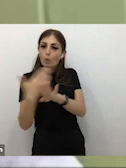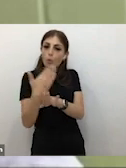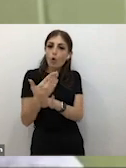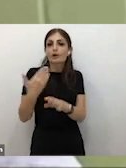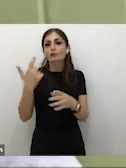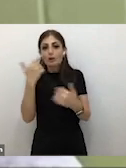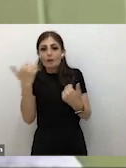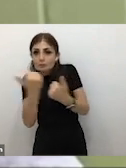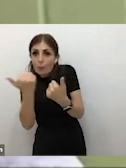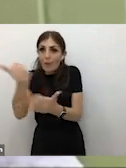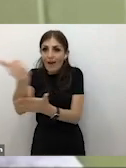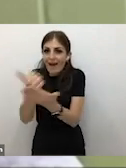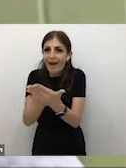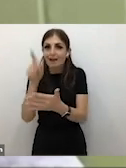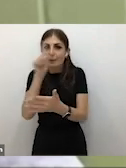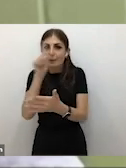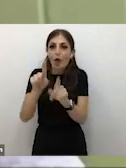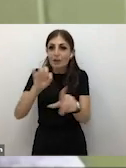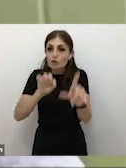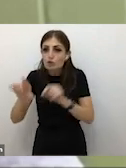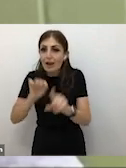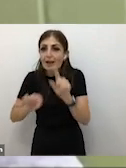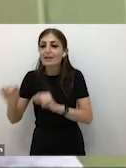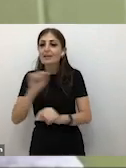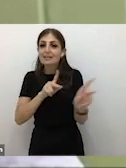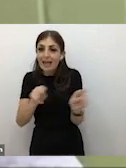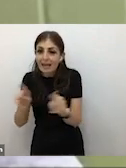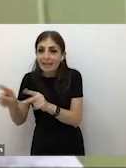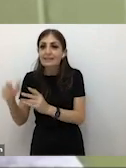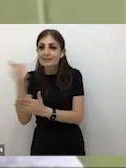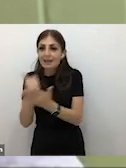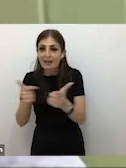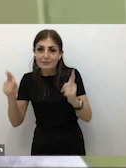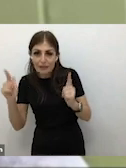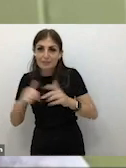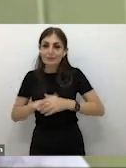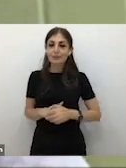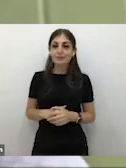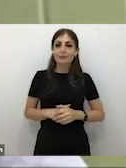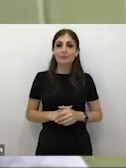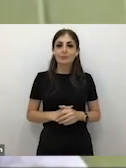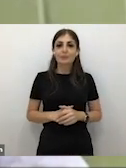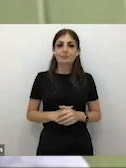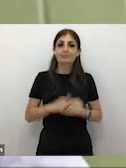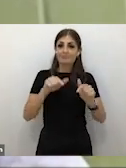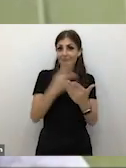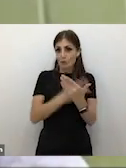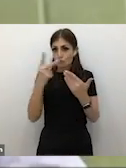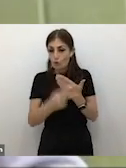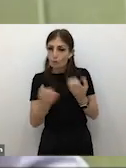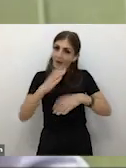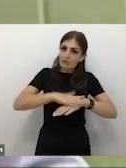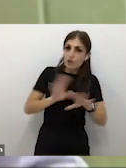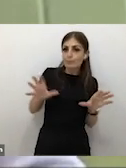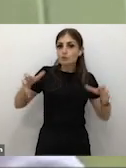to support artists, people like curators, editors, and artist managers. In the program, you'll spend time together